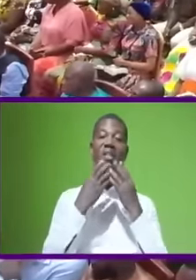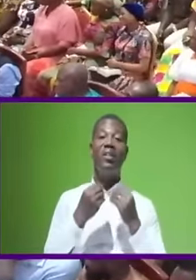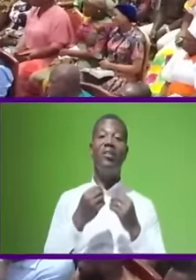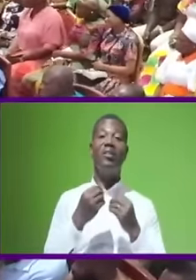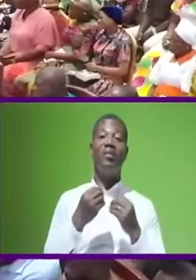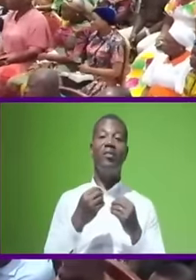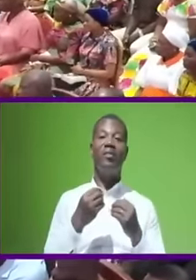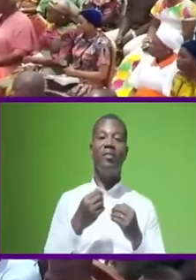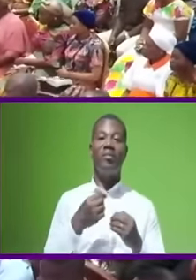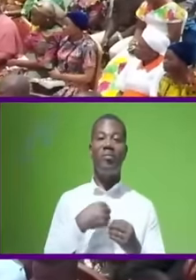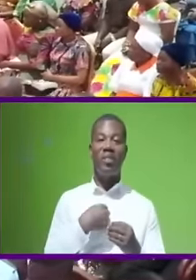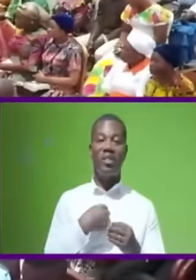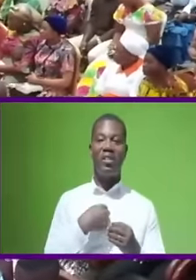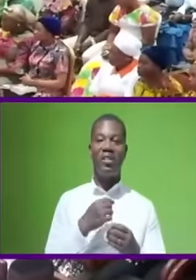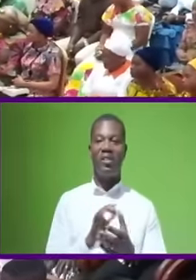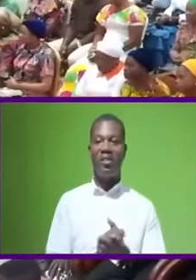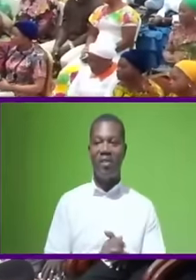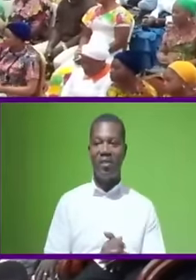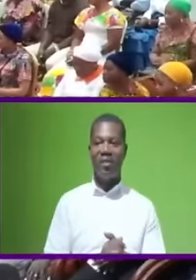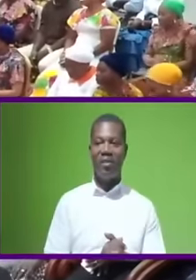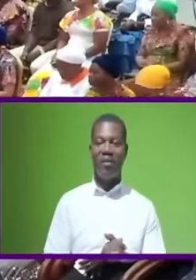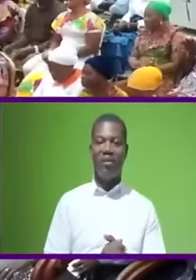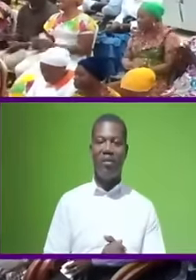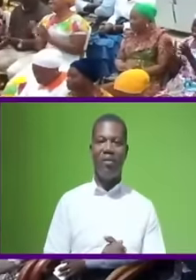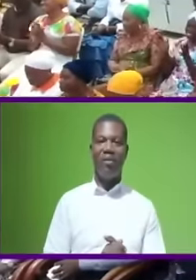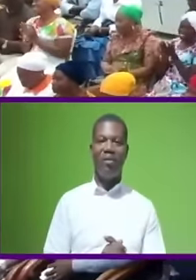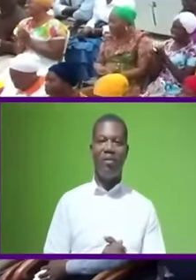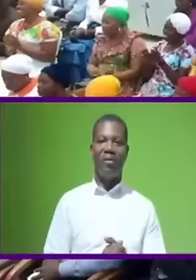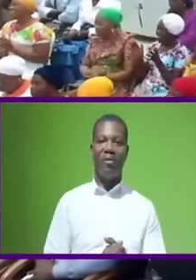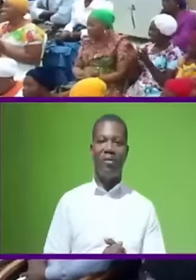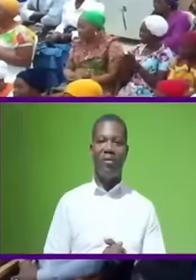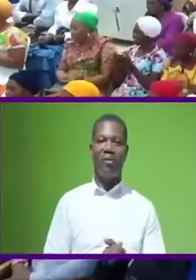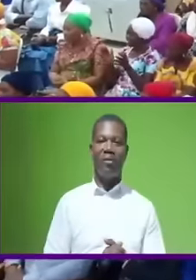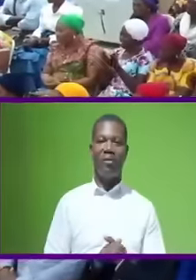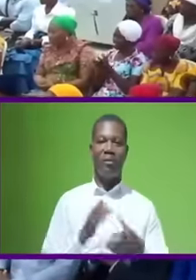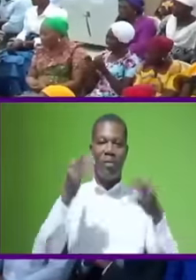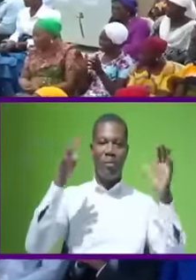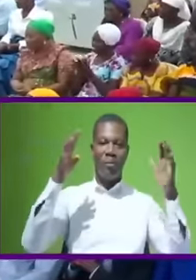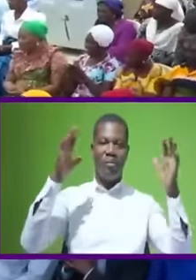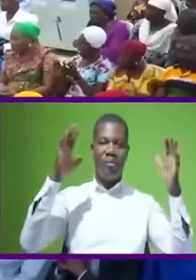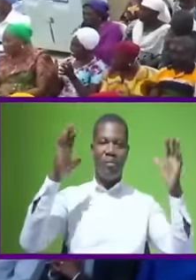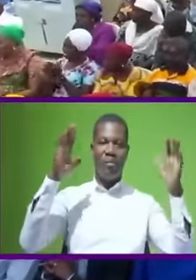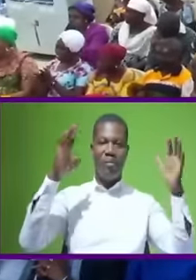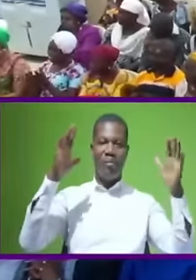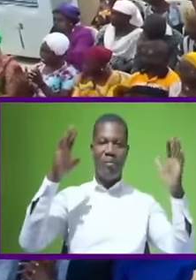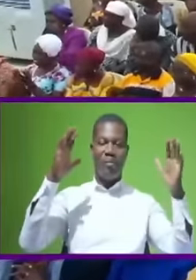Stephen Adomkyeiduah. Yes. You didn't get anyone. Yes.